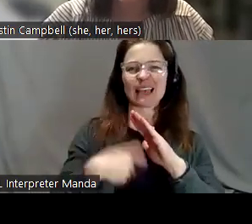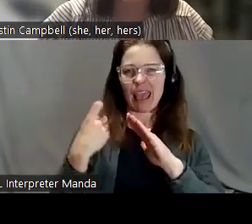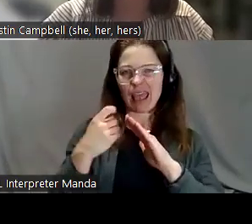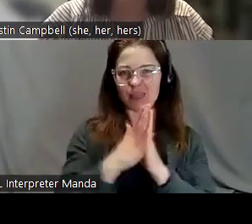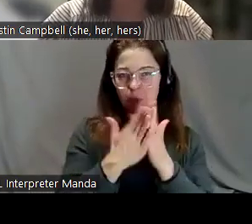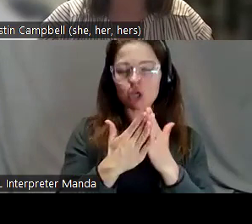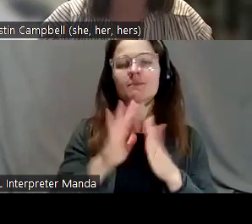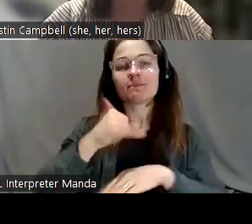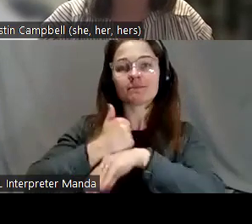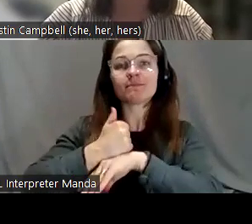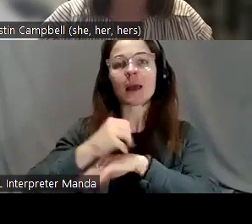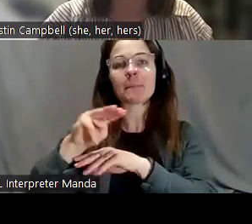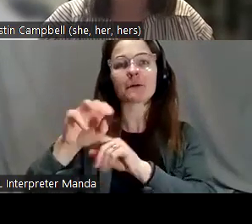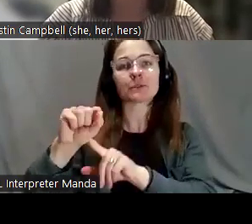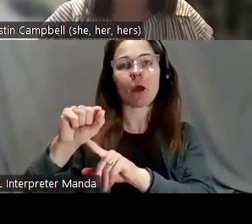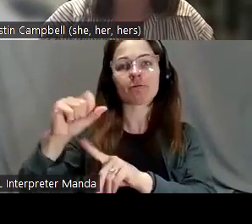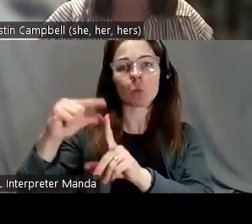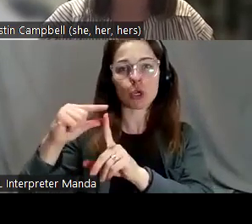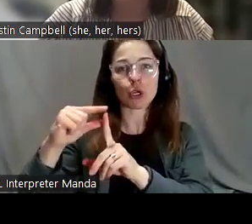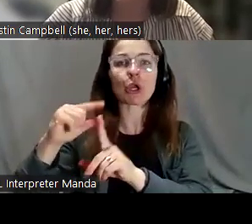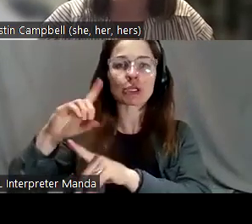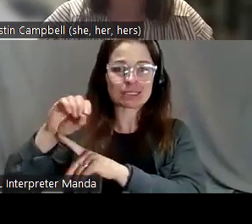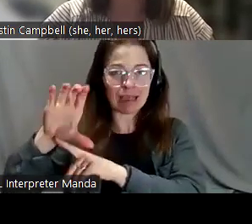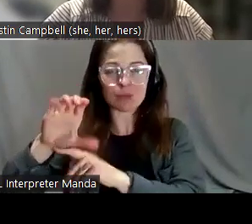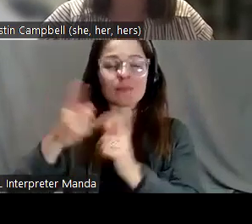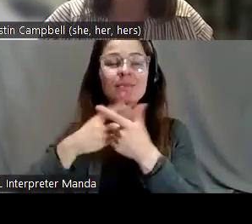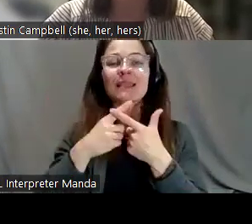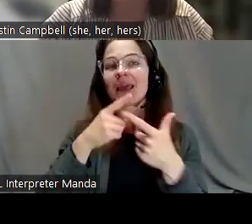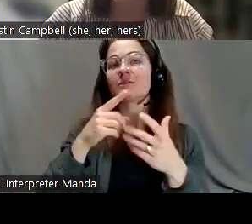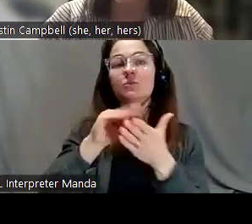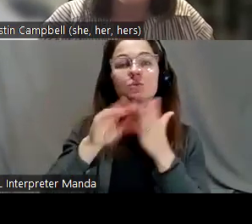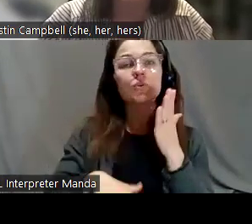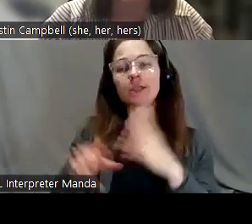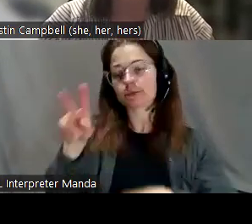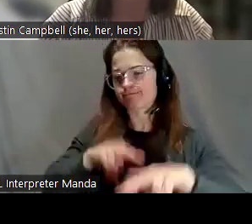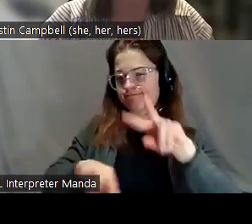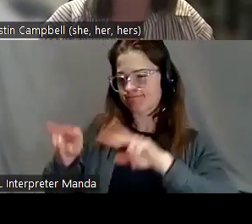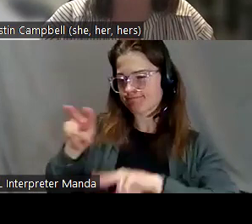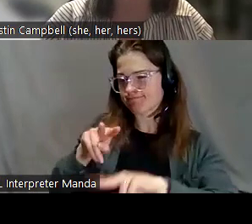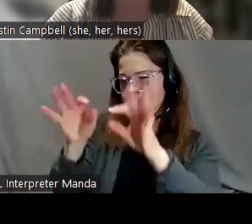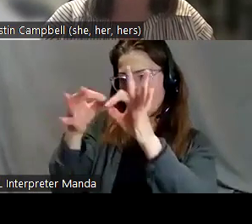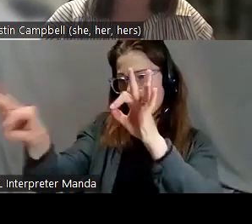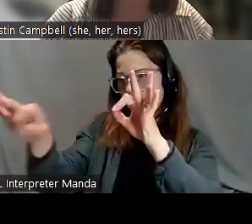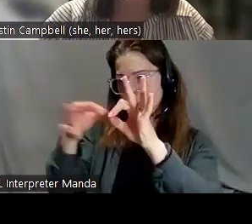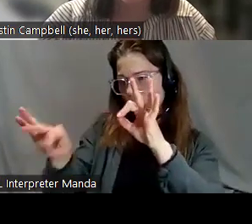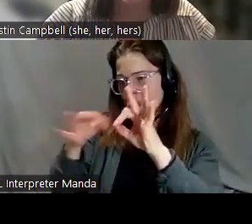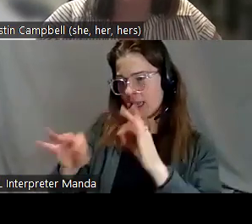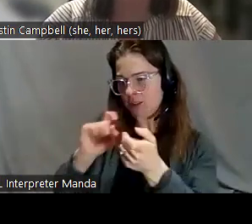document. And then students will line by line go through and create any edits to make sure that it has scanned over